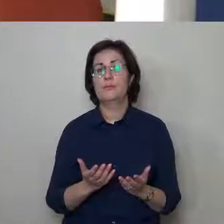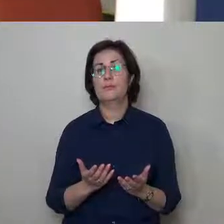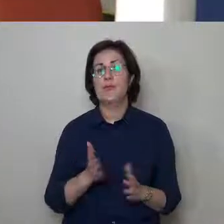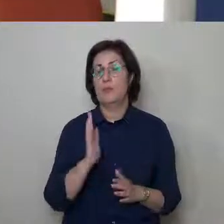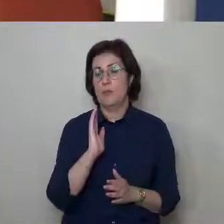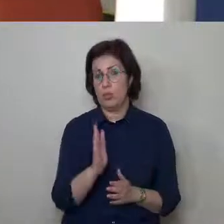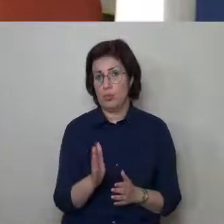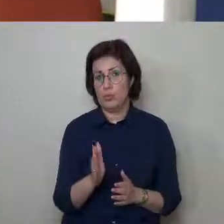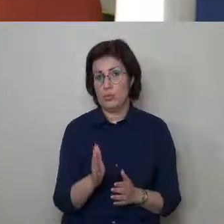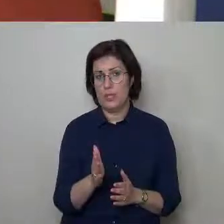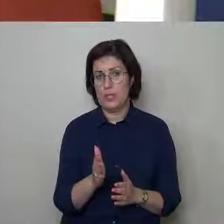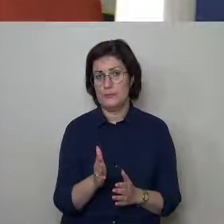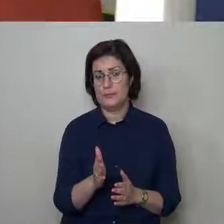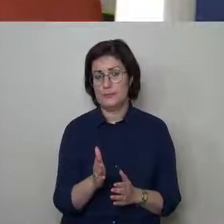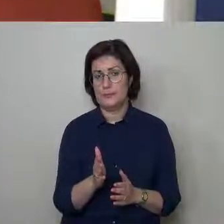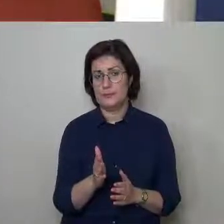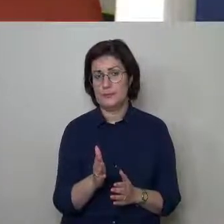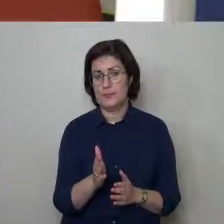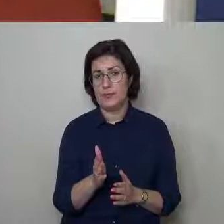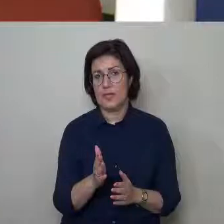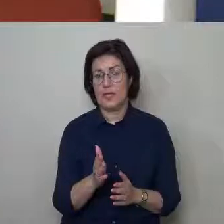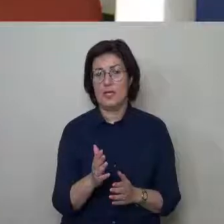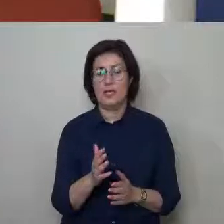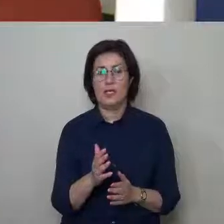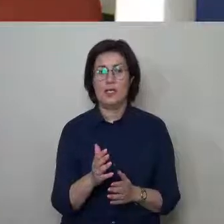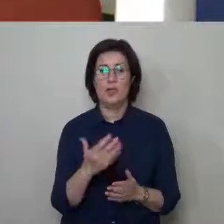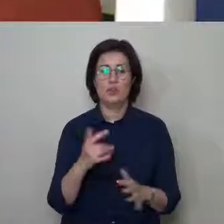yet. However, if